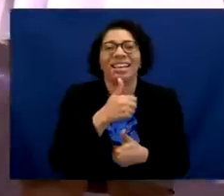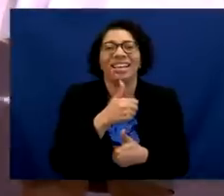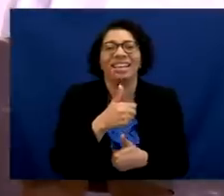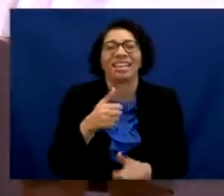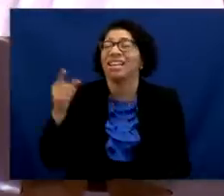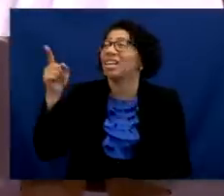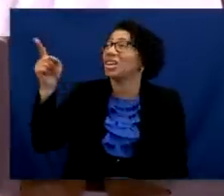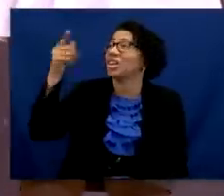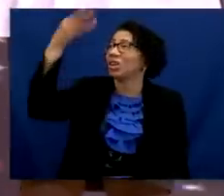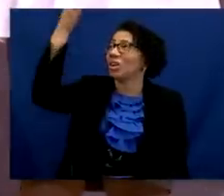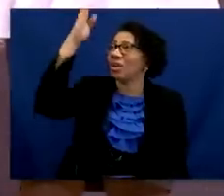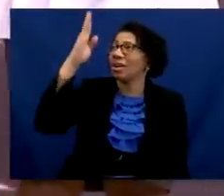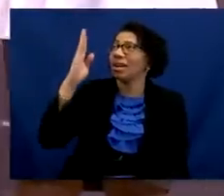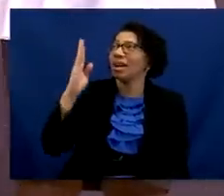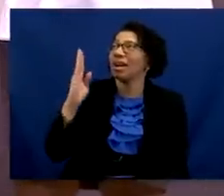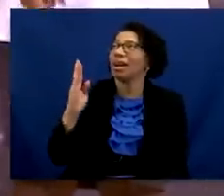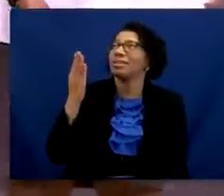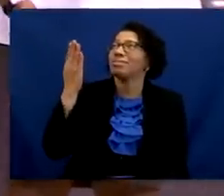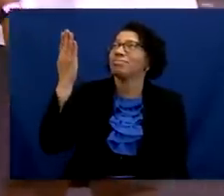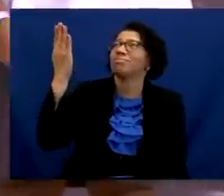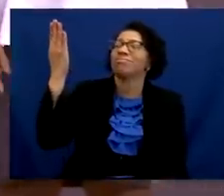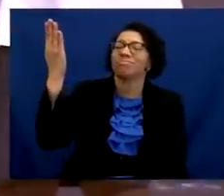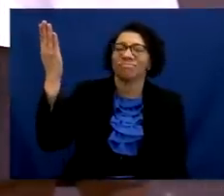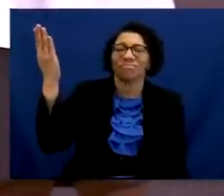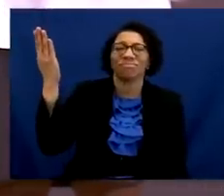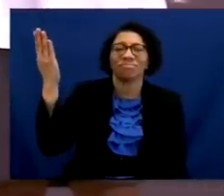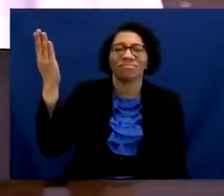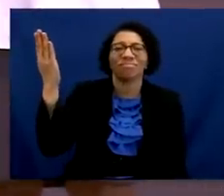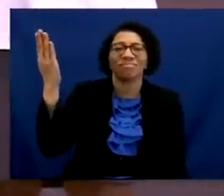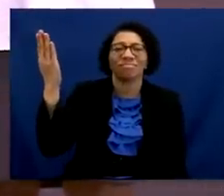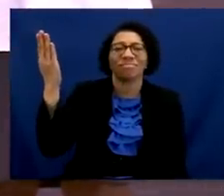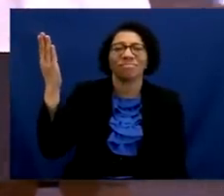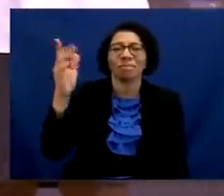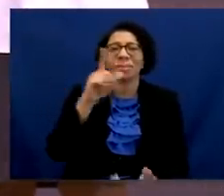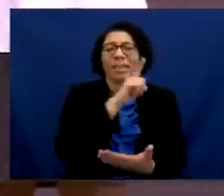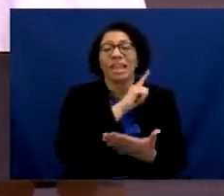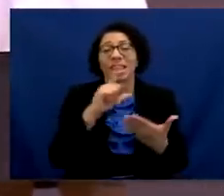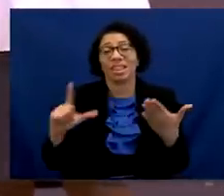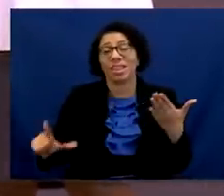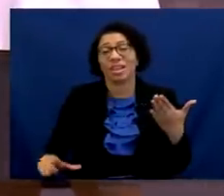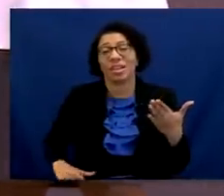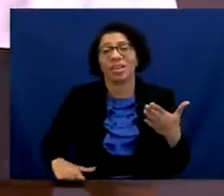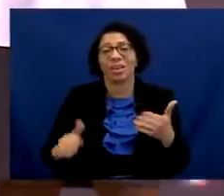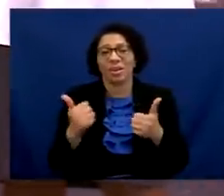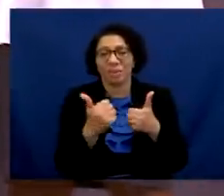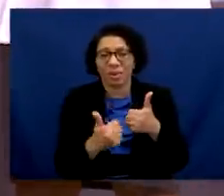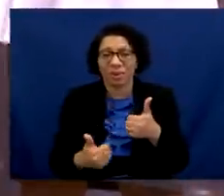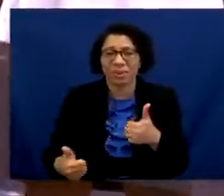Come on, let it ring in the house.